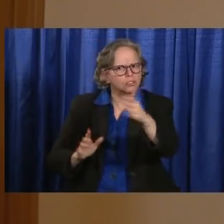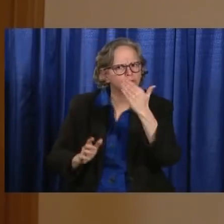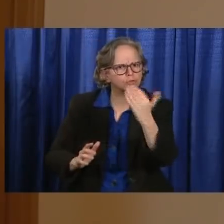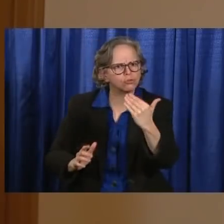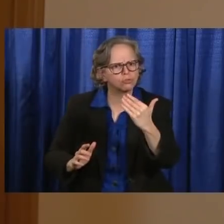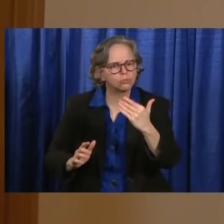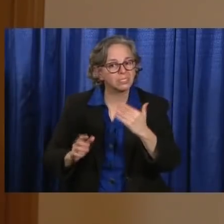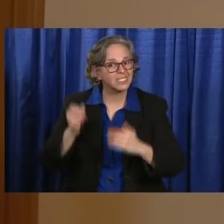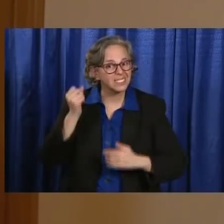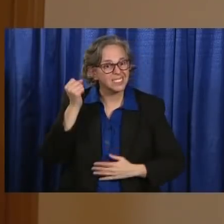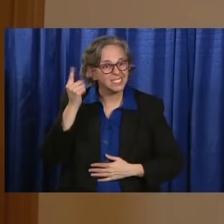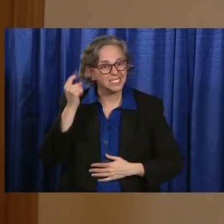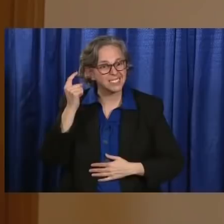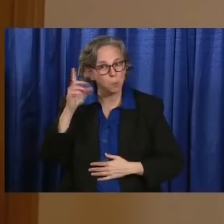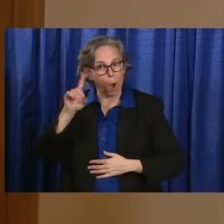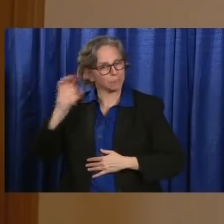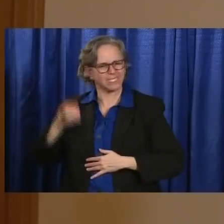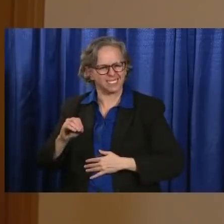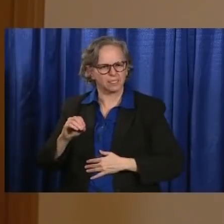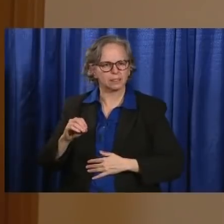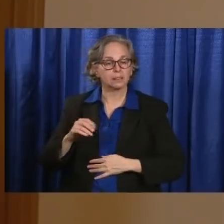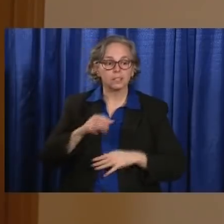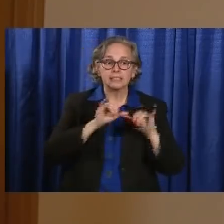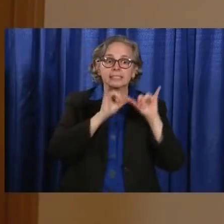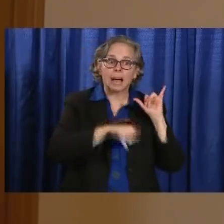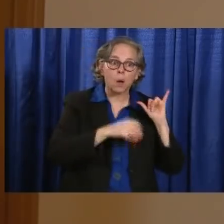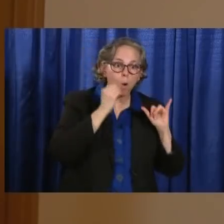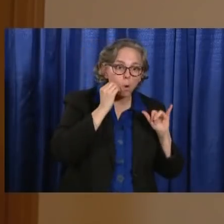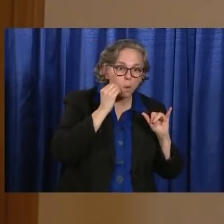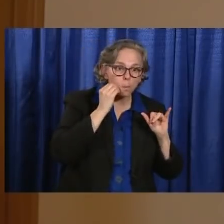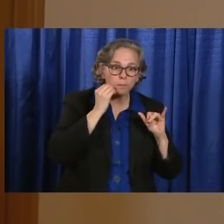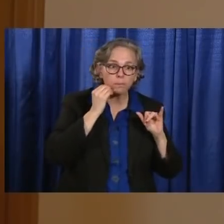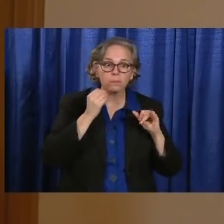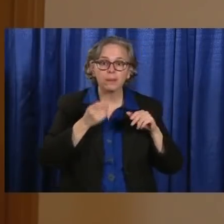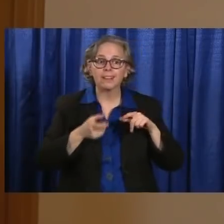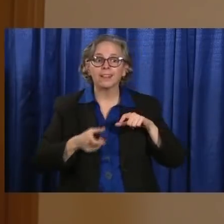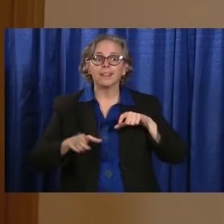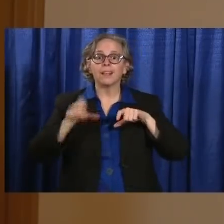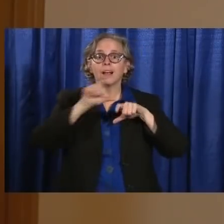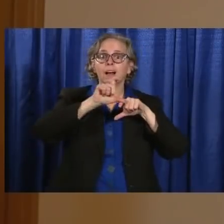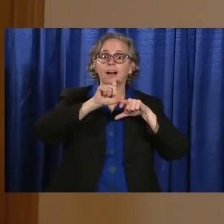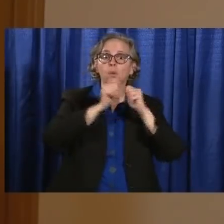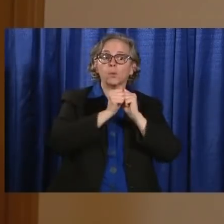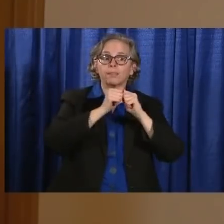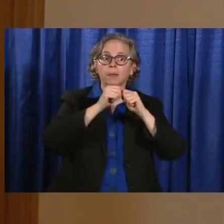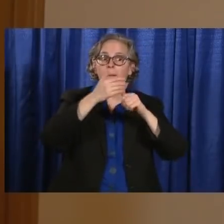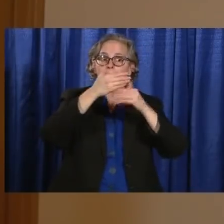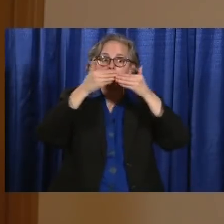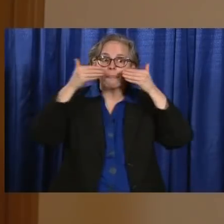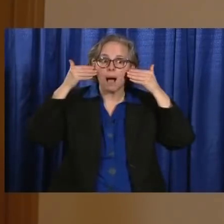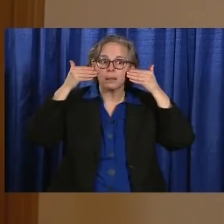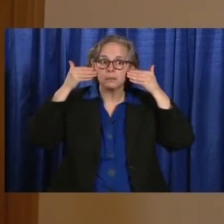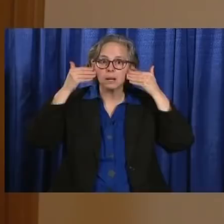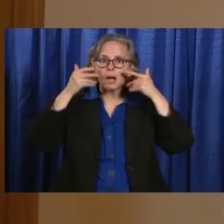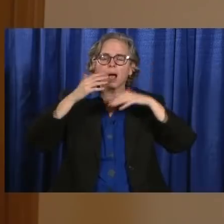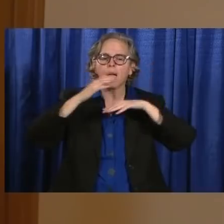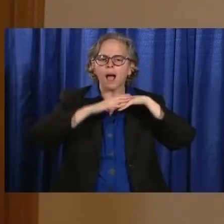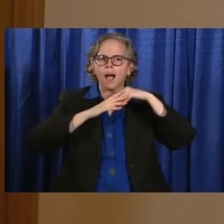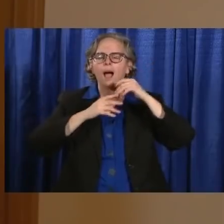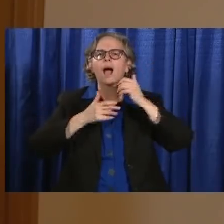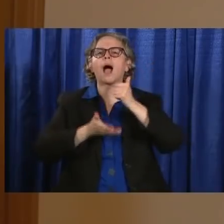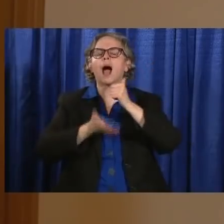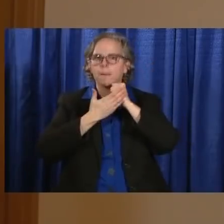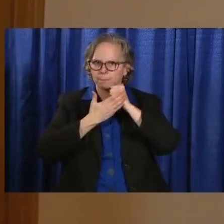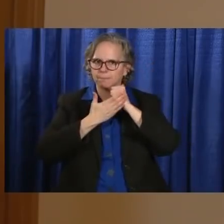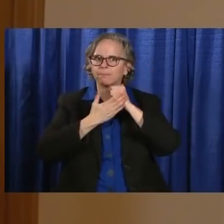everything we're doing to stay home, adds up collectively to slowing down the spread of this virus, buying us time,